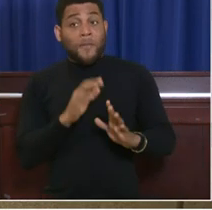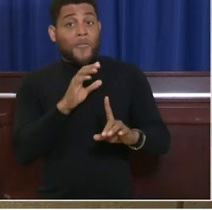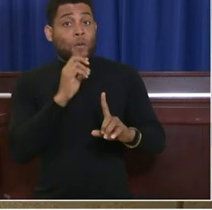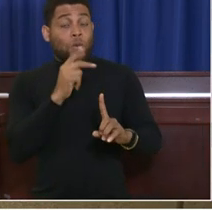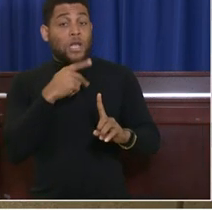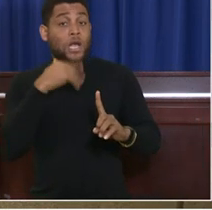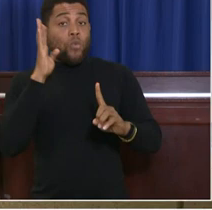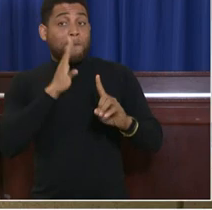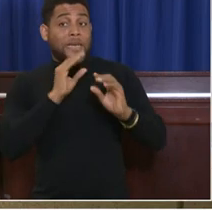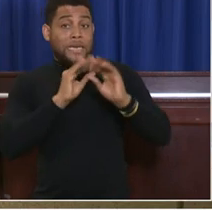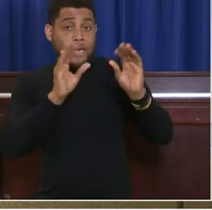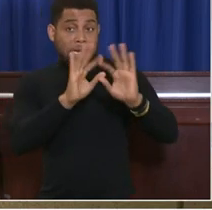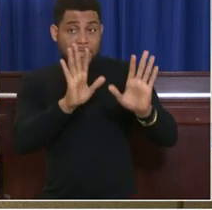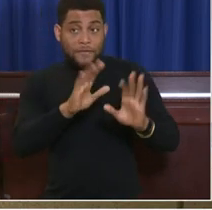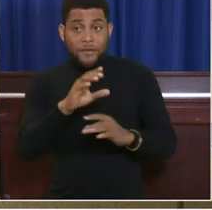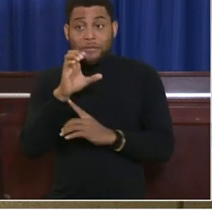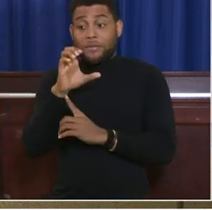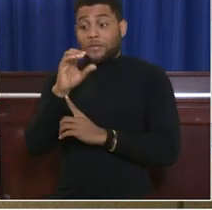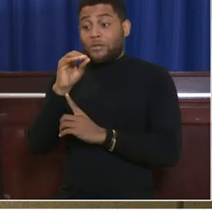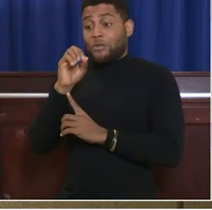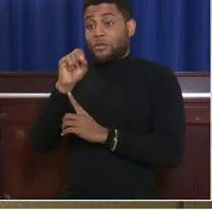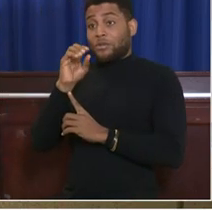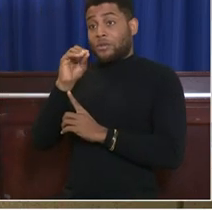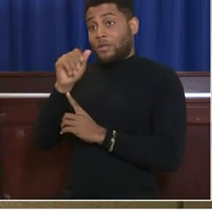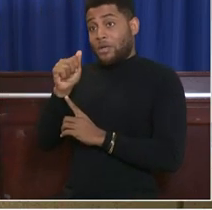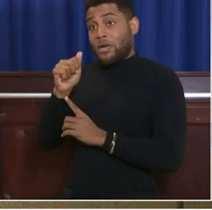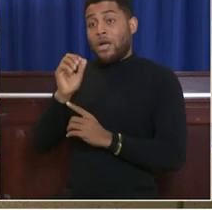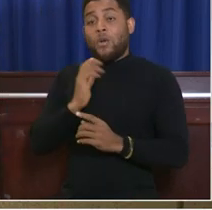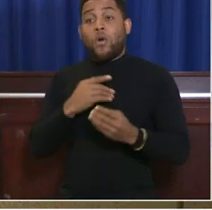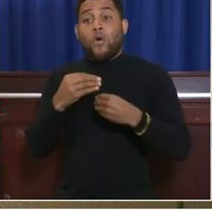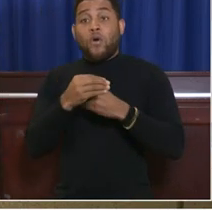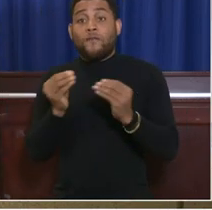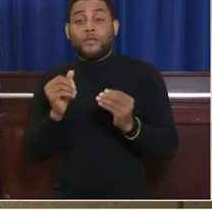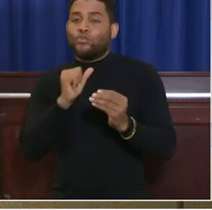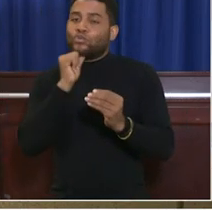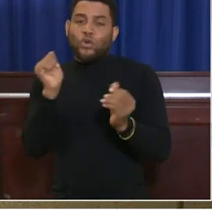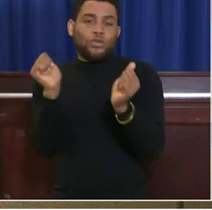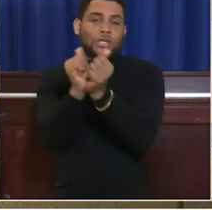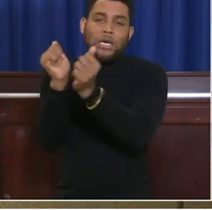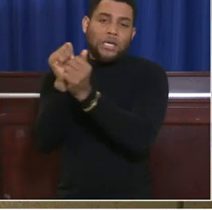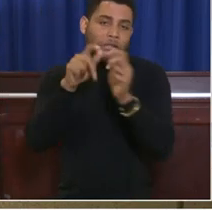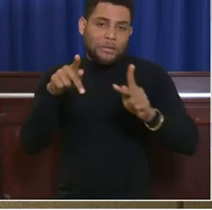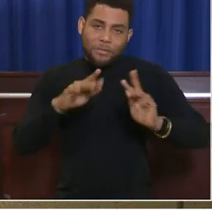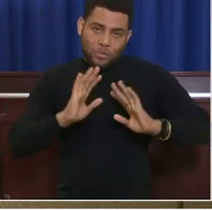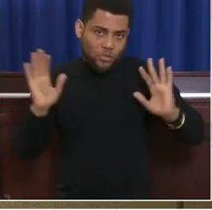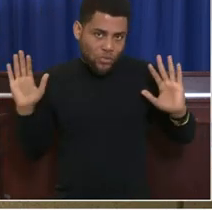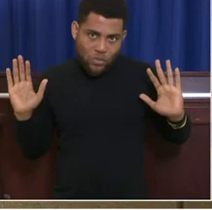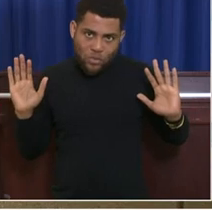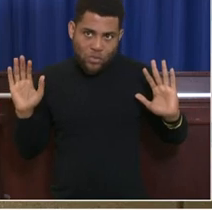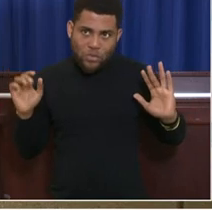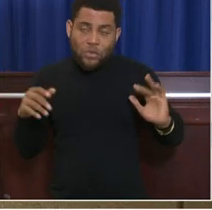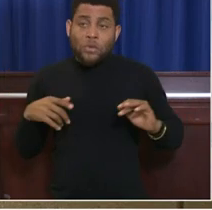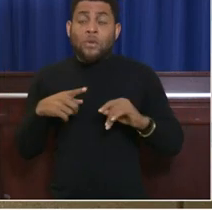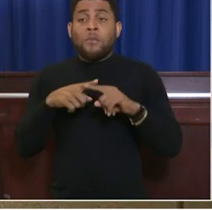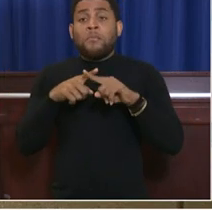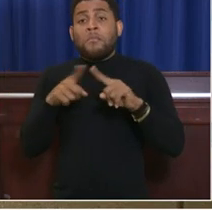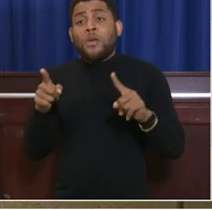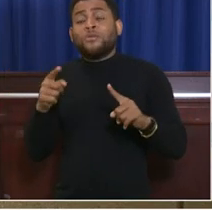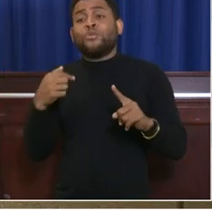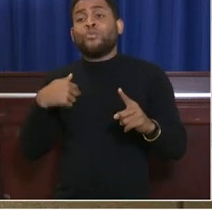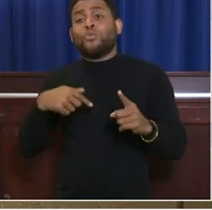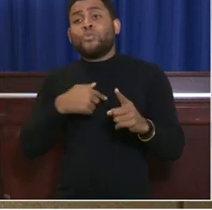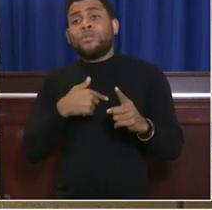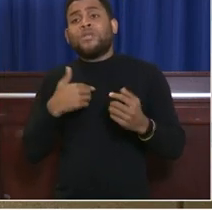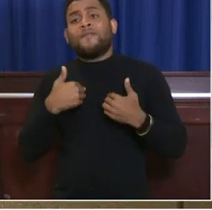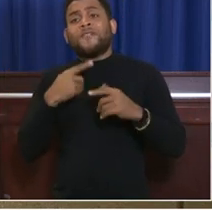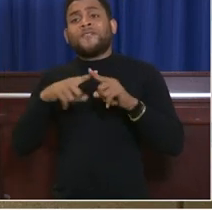doesn't arrest anybody. Okay. How many people would be arrested? They come in all different types of ways, including arrests for new charges, and